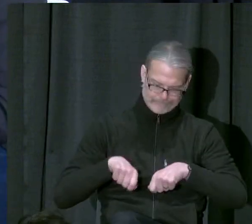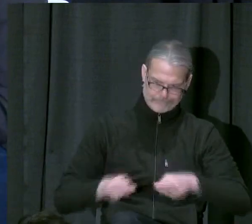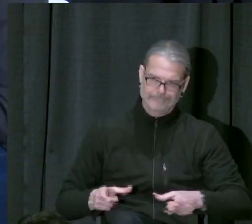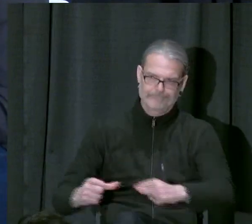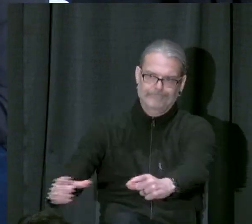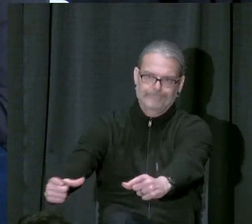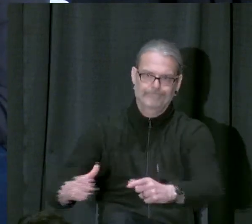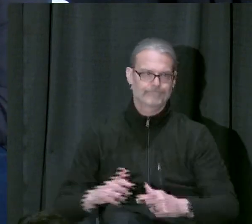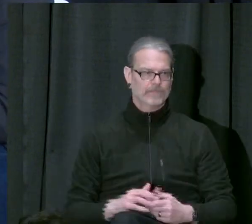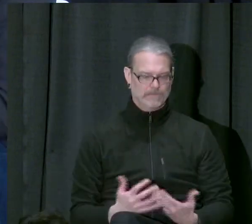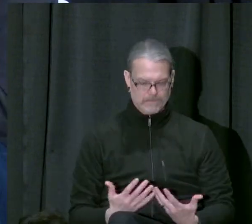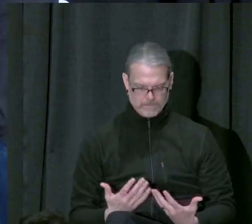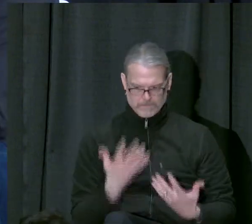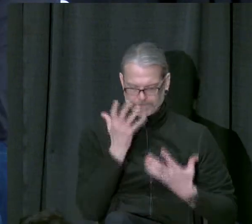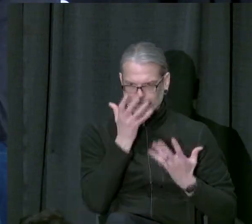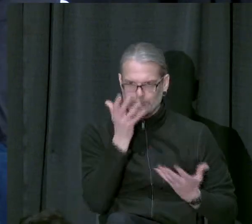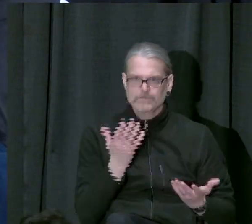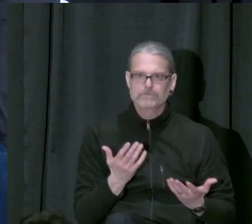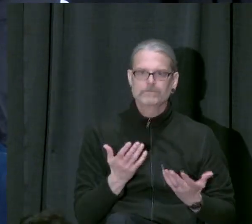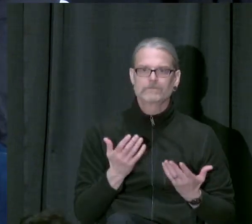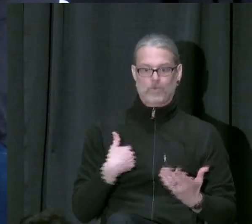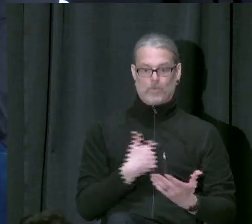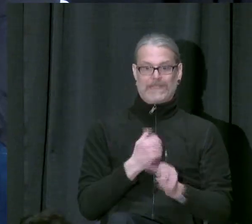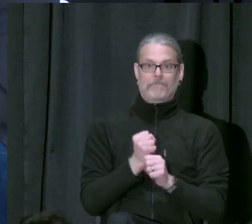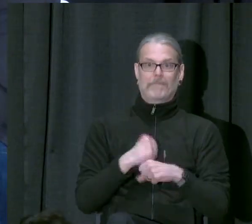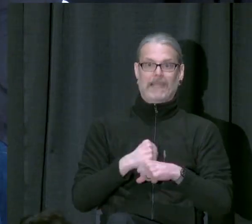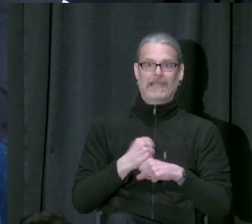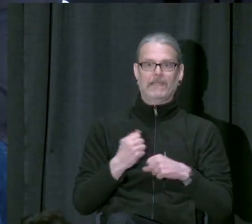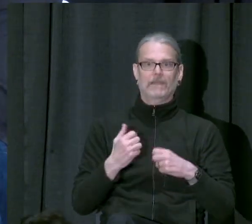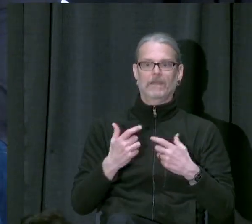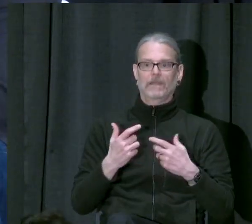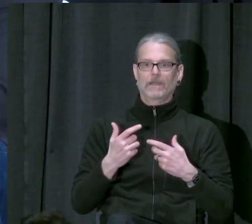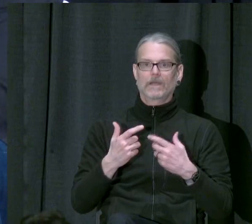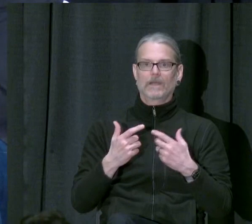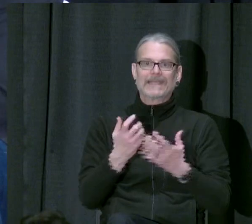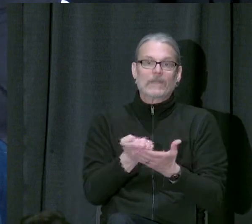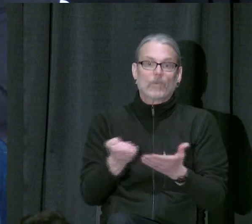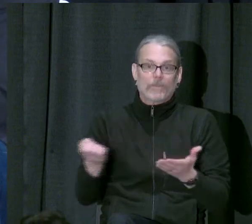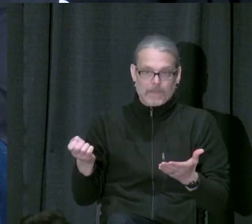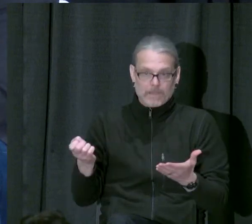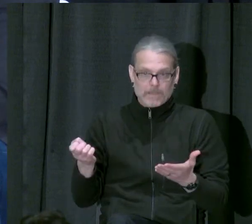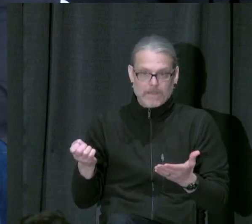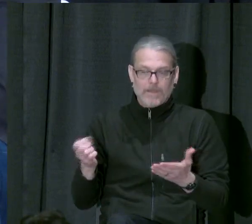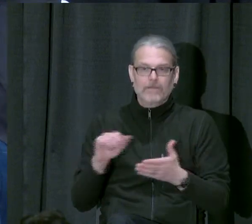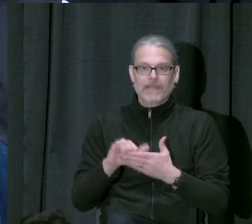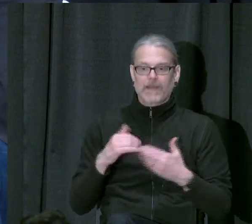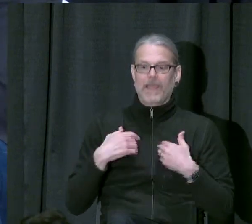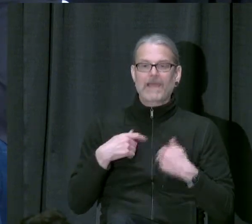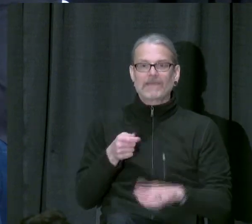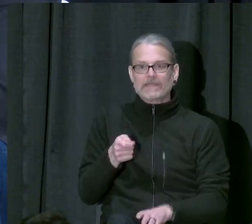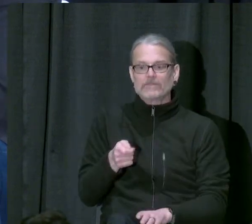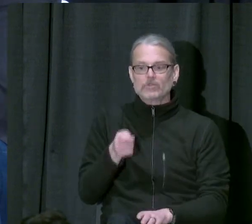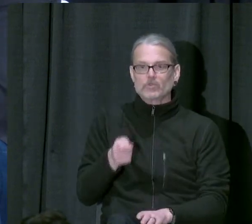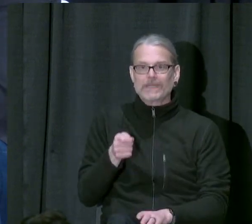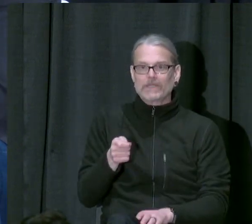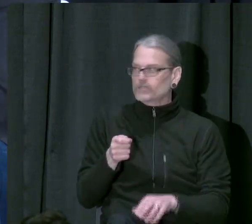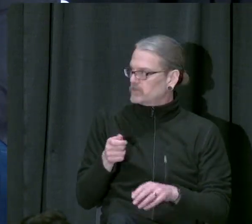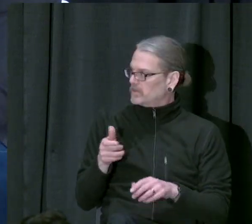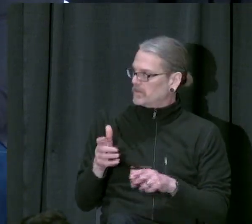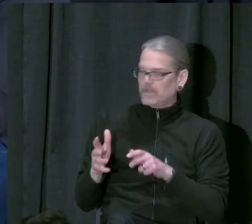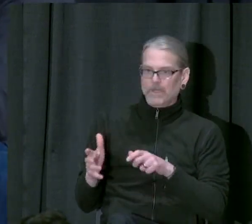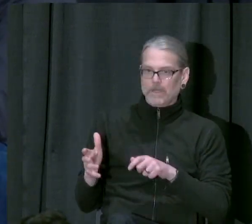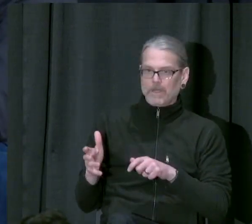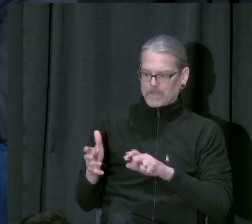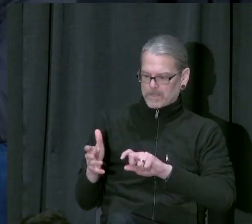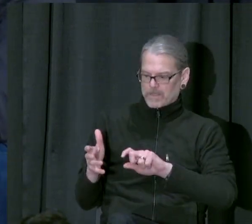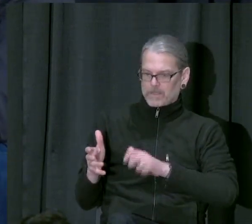so we created a device that was able to be controlled by a small switch that as you tighten the switch physically,